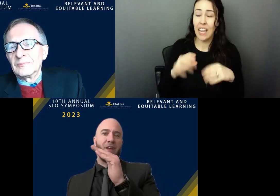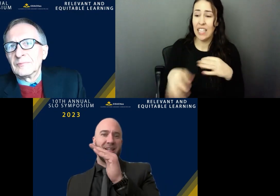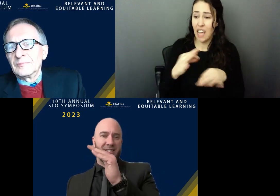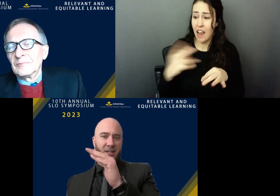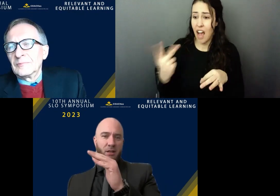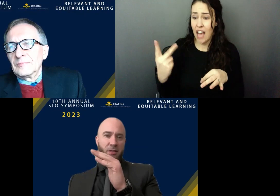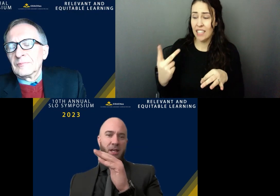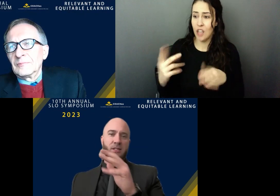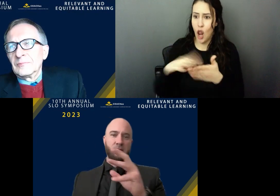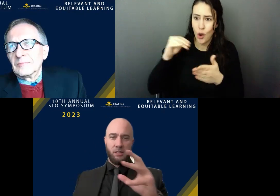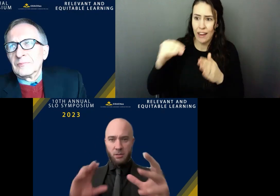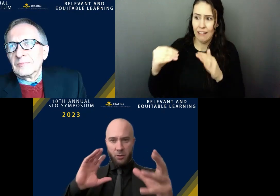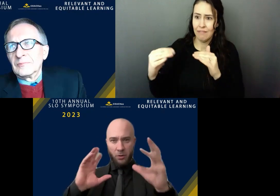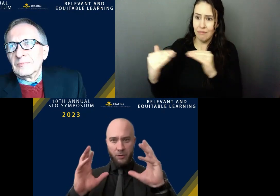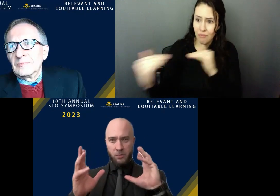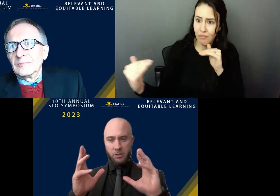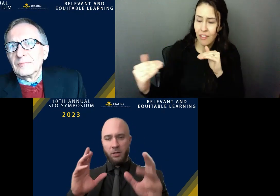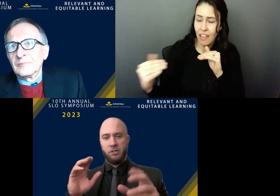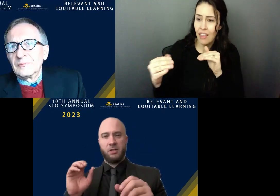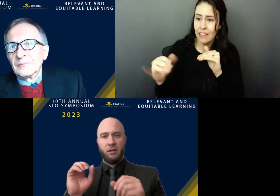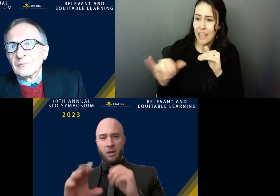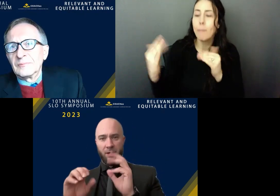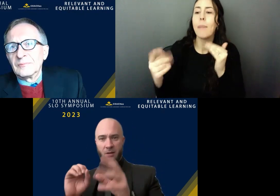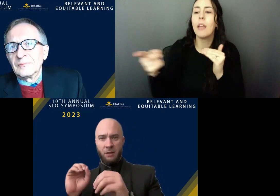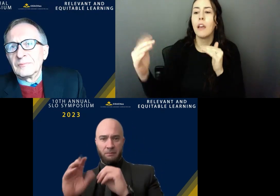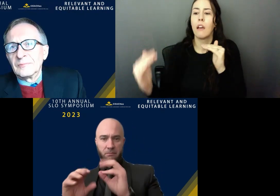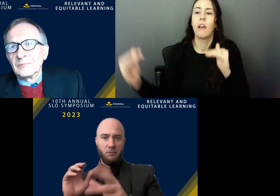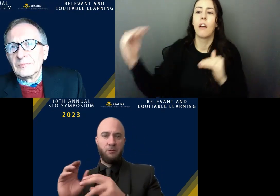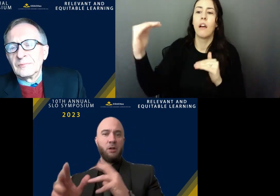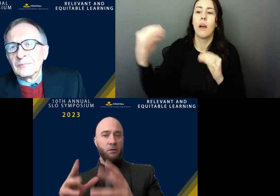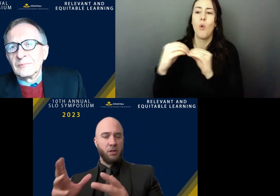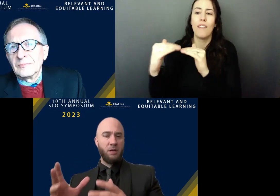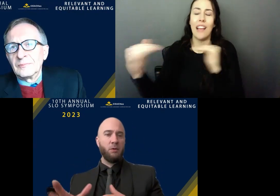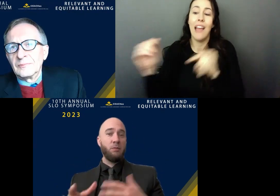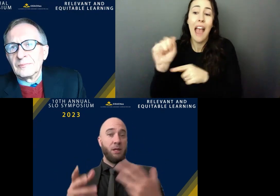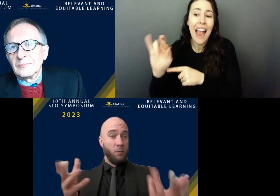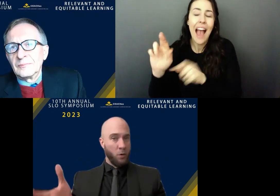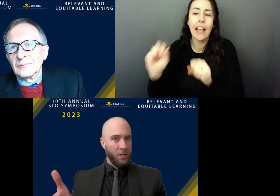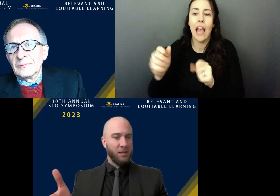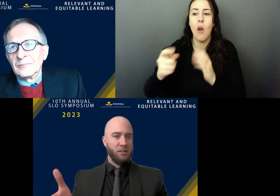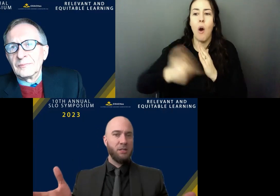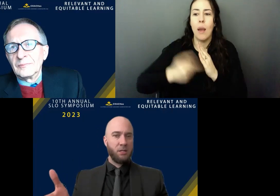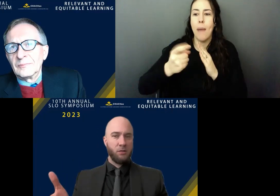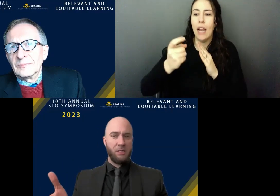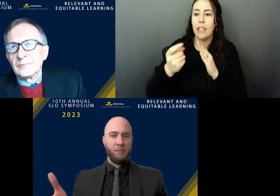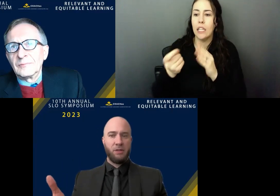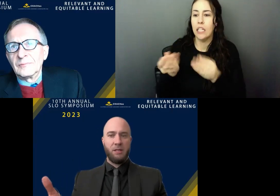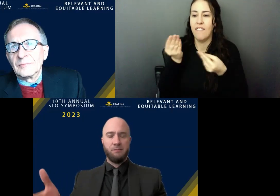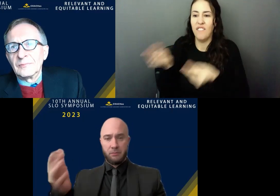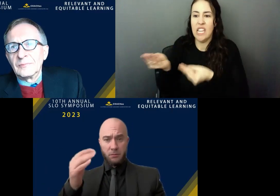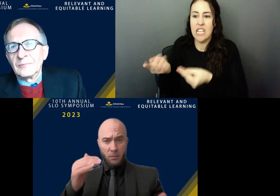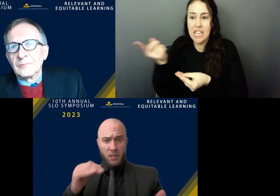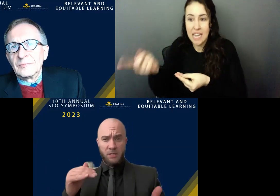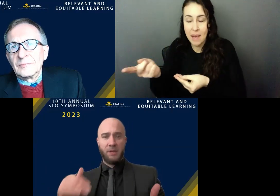more advanced things that the system or the artificial intelligence can automatically feed over to him that would meet him where he is in his skill set, but